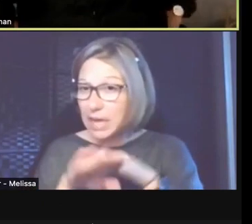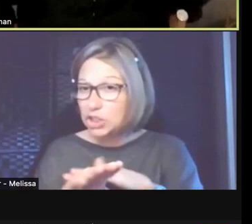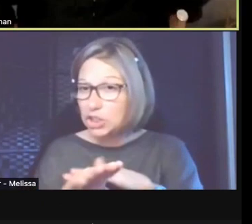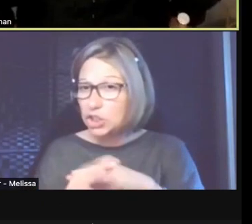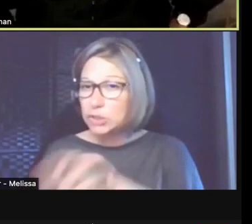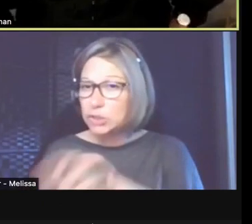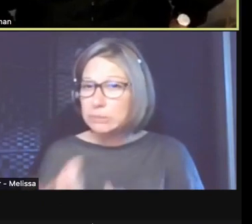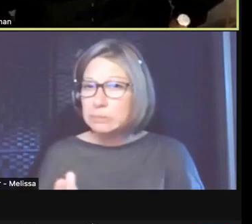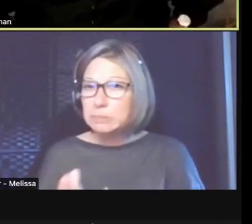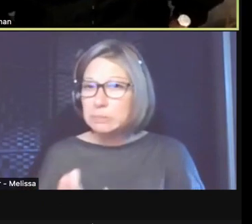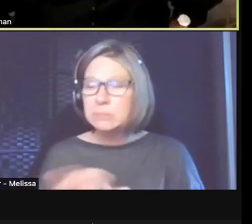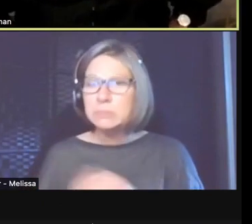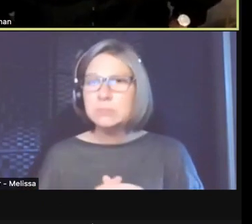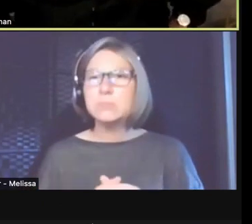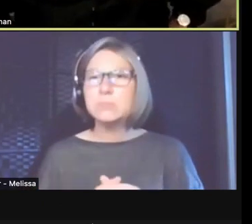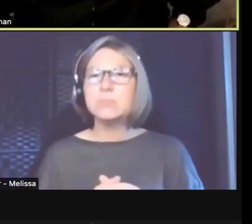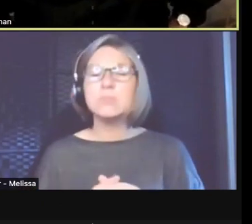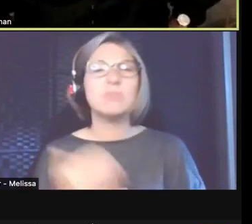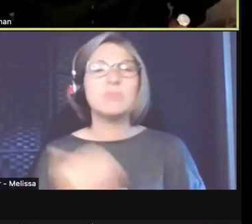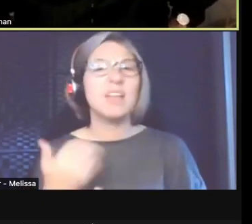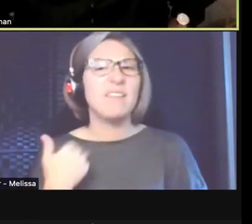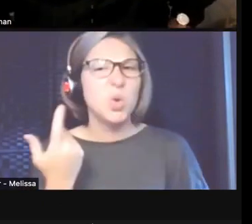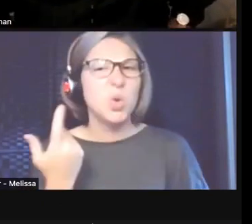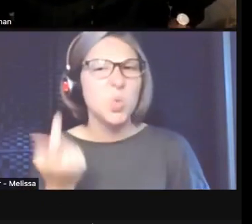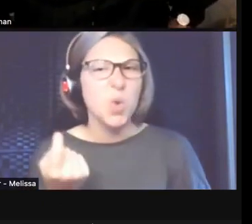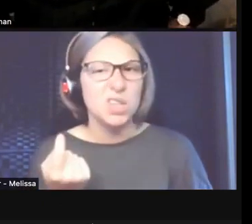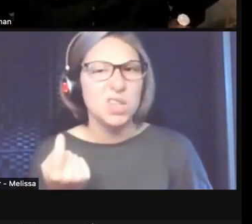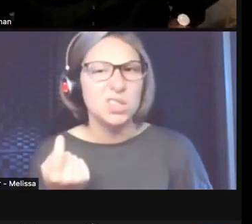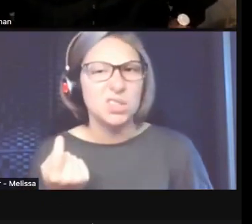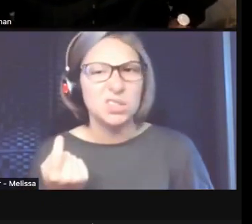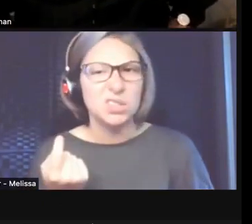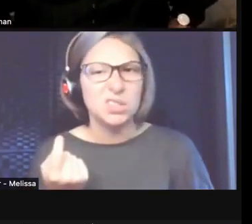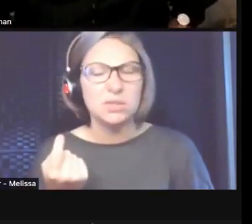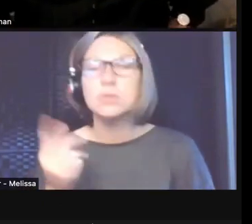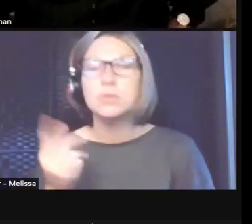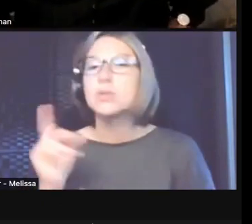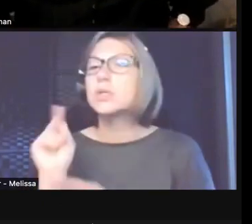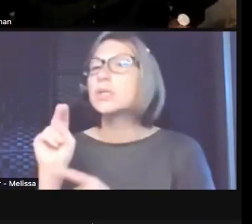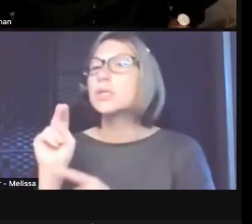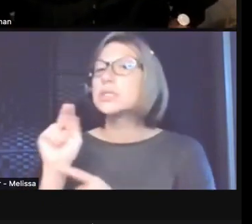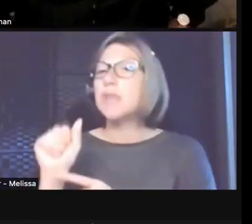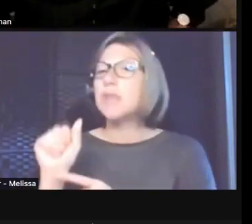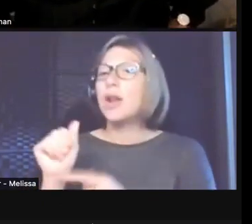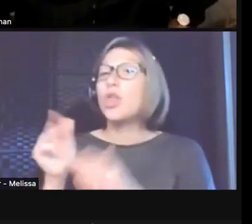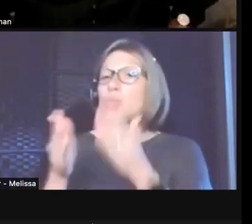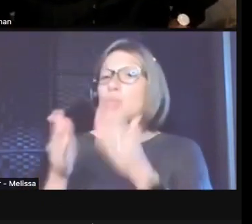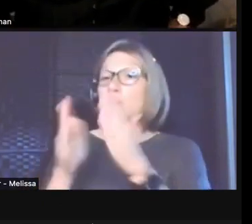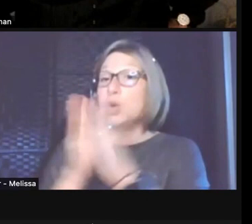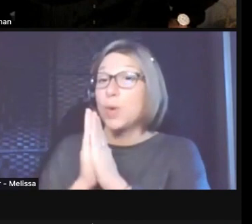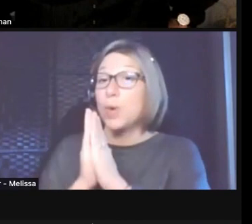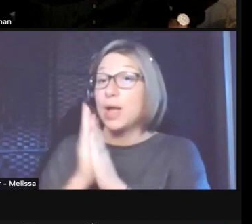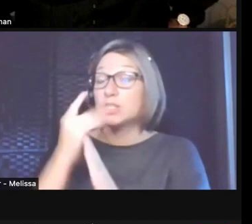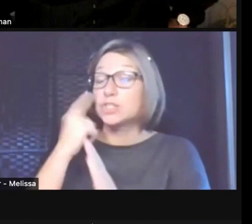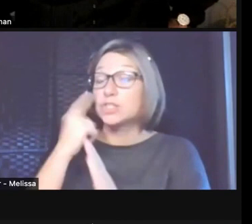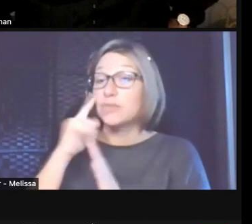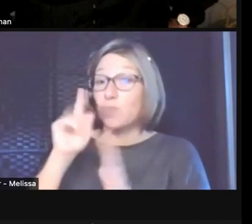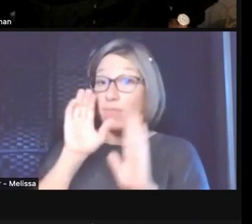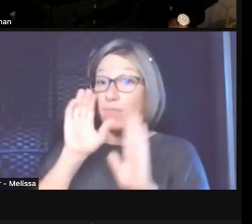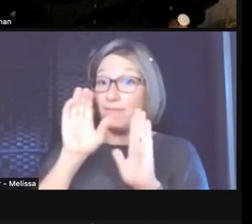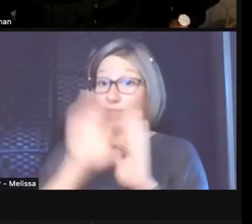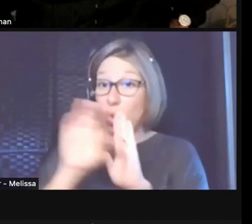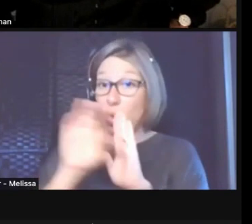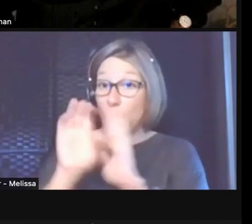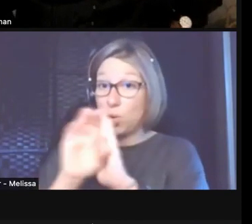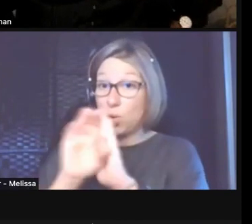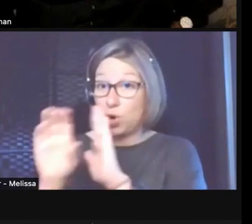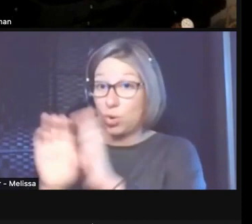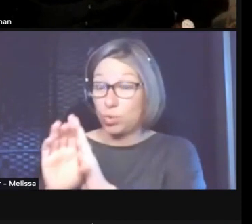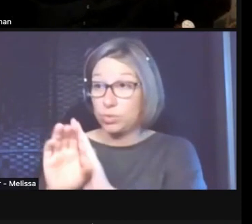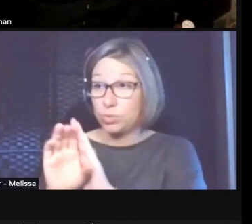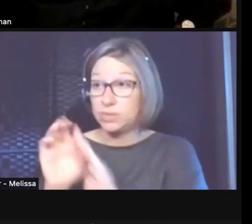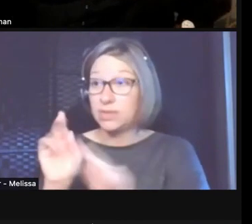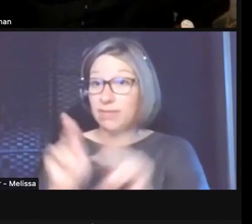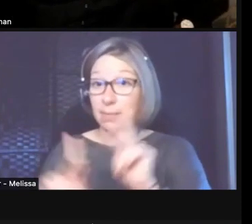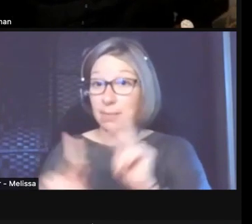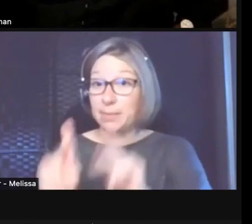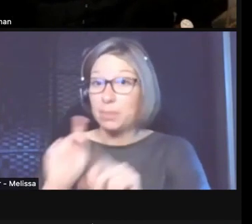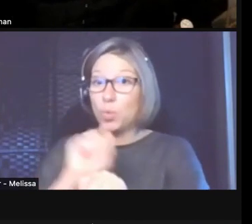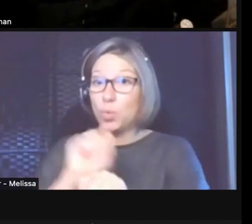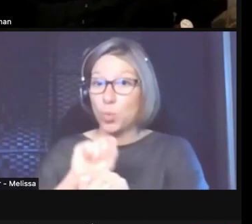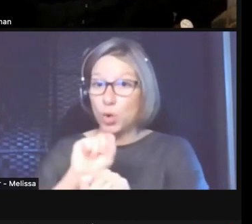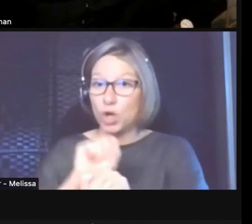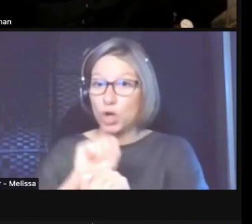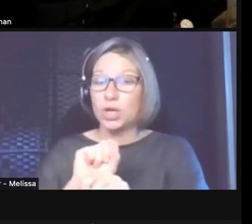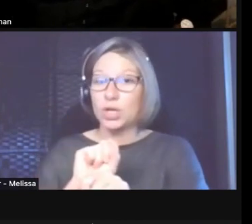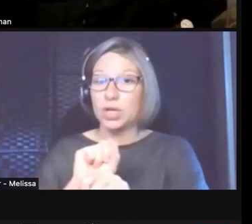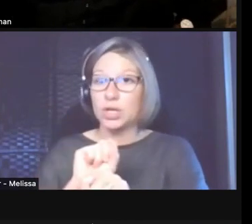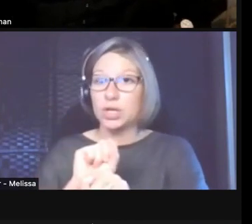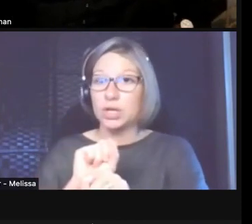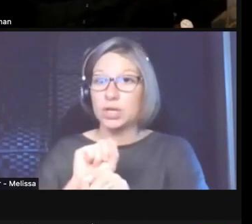Having what on an IEP? I guess the request for these photos of people working with